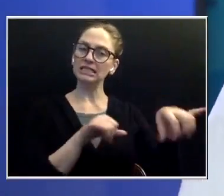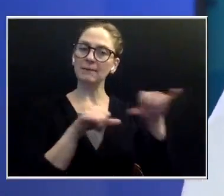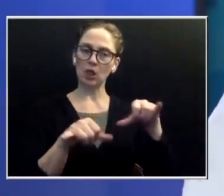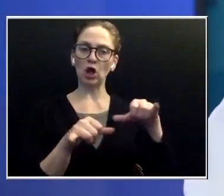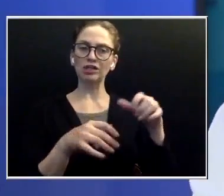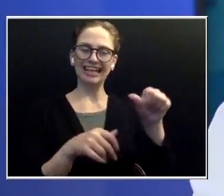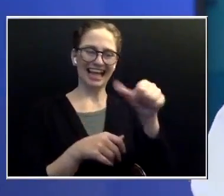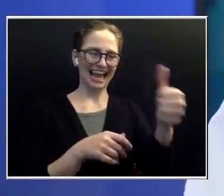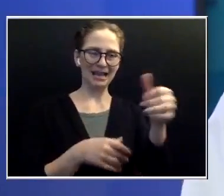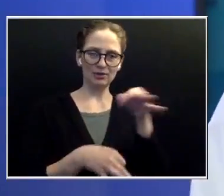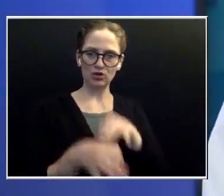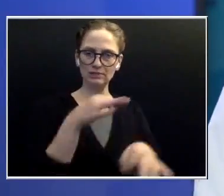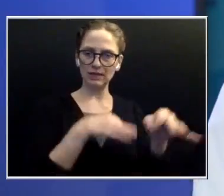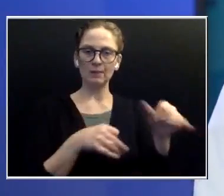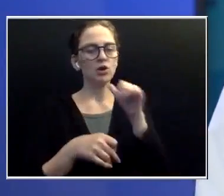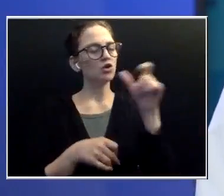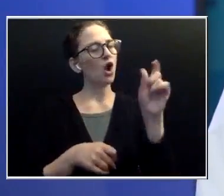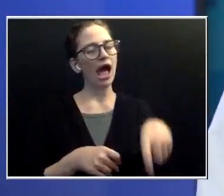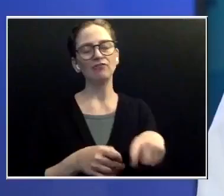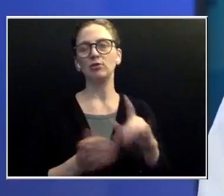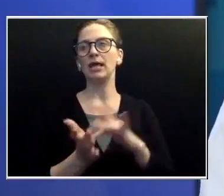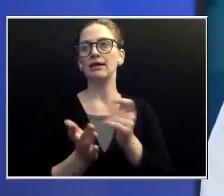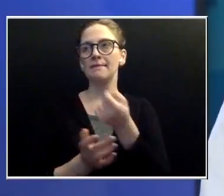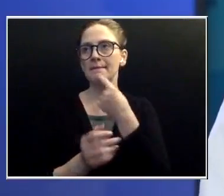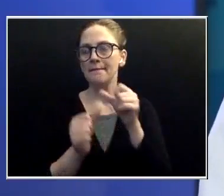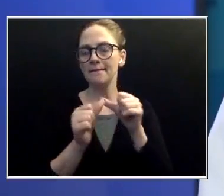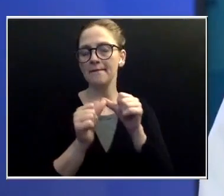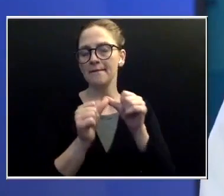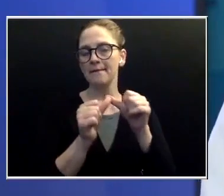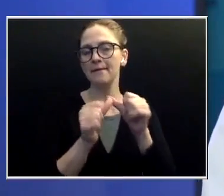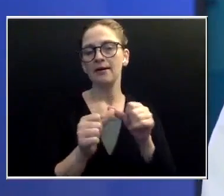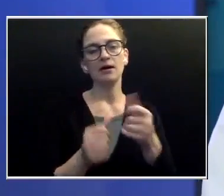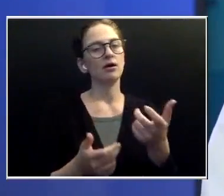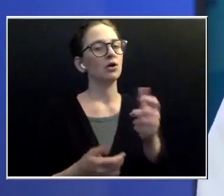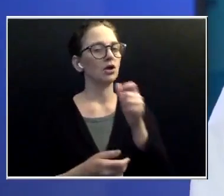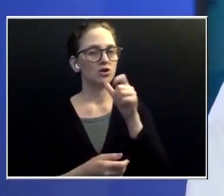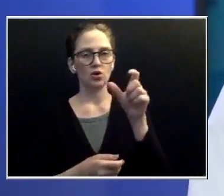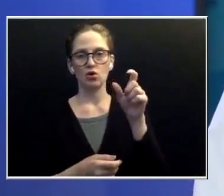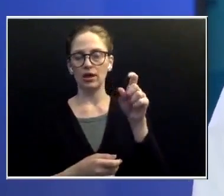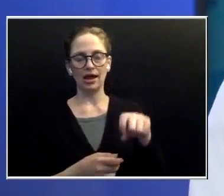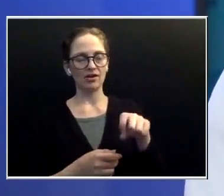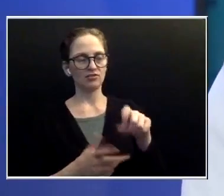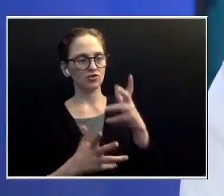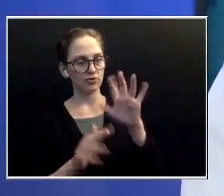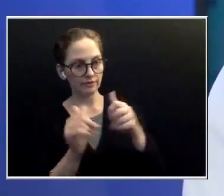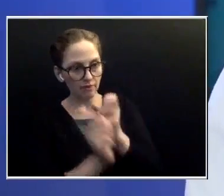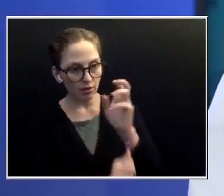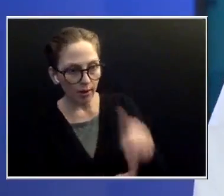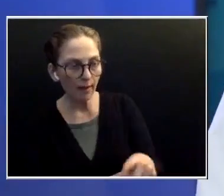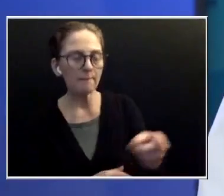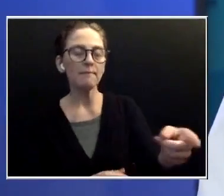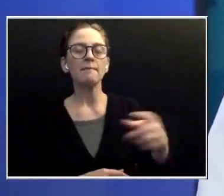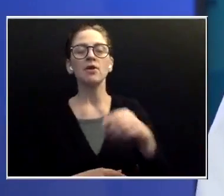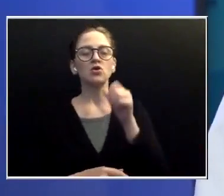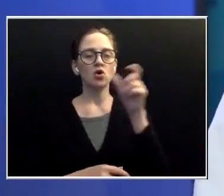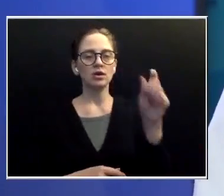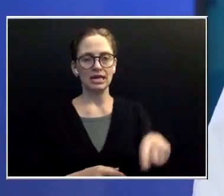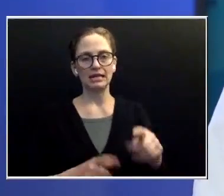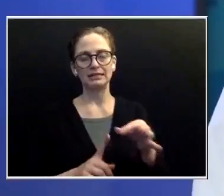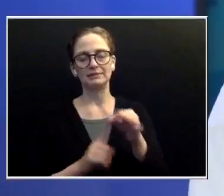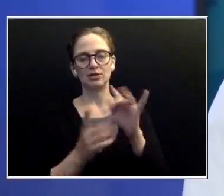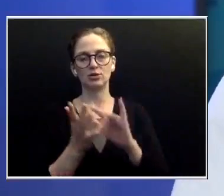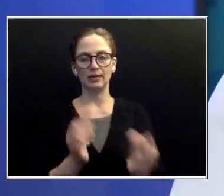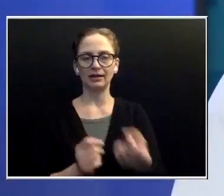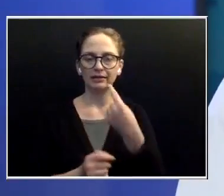medication. So we do not have to monitor patients. They do not get actually any immunocompromising medication. So it's not necessarily a transplant, but it's also actually treated right nowadays as a